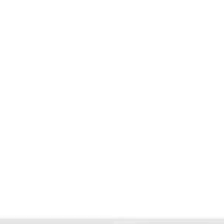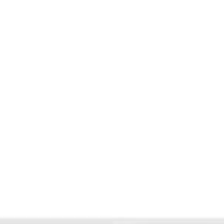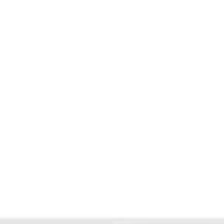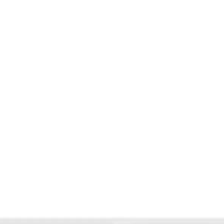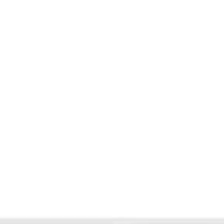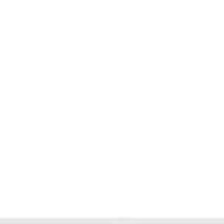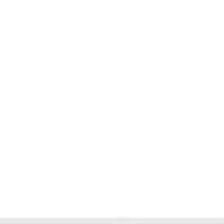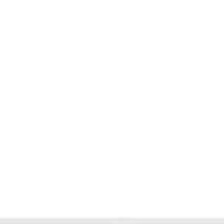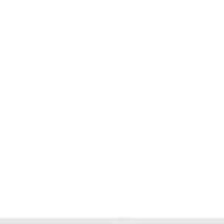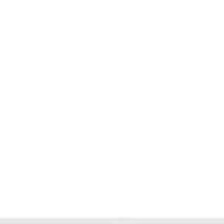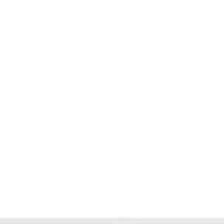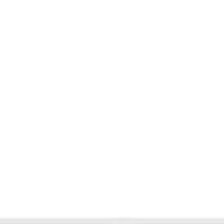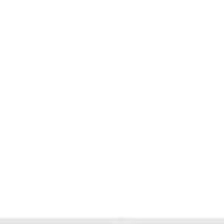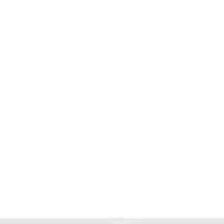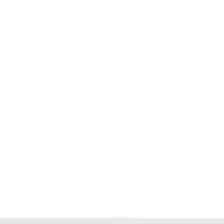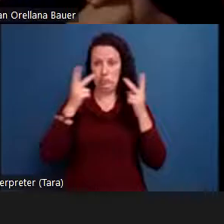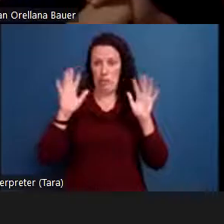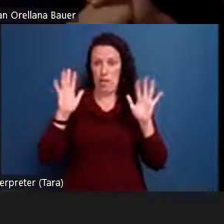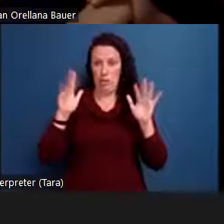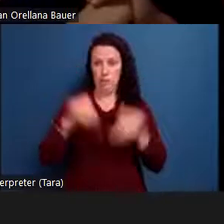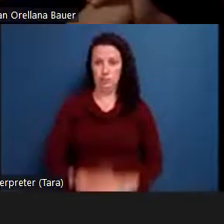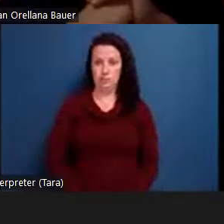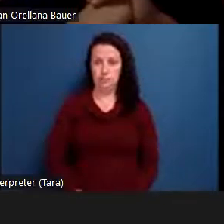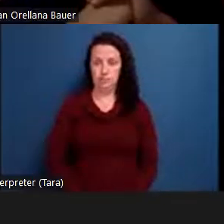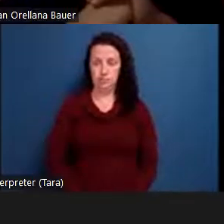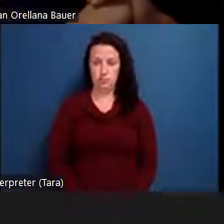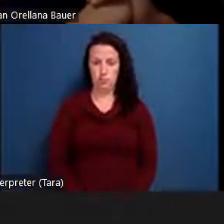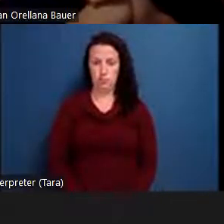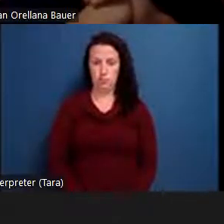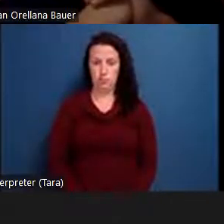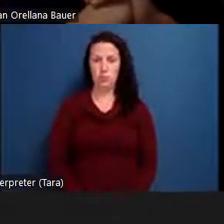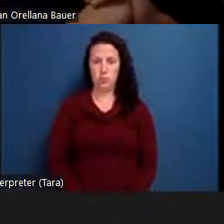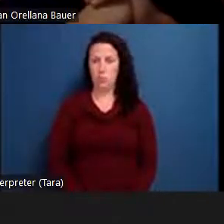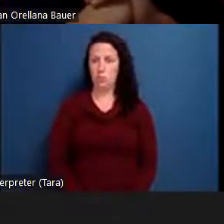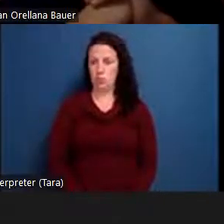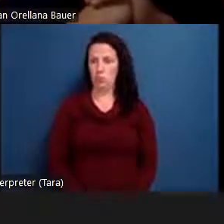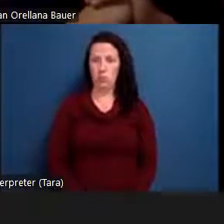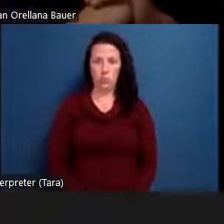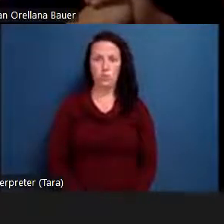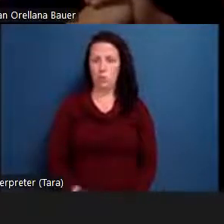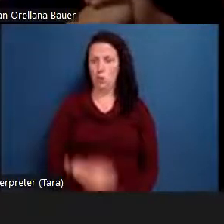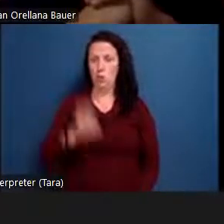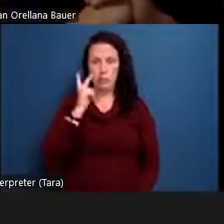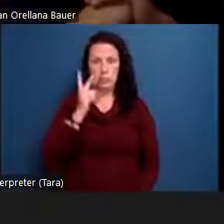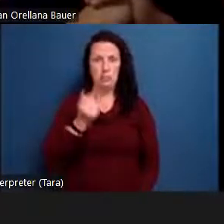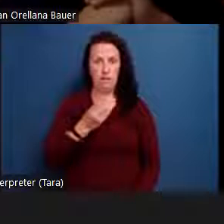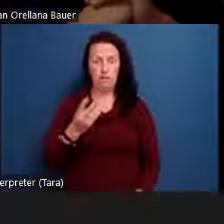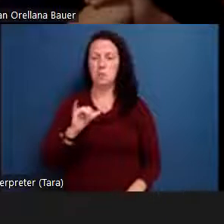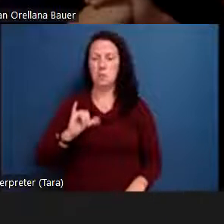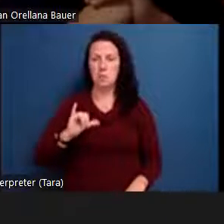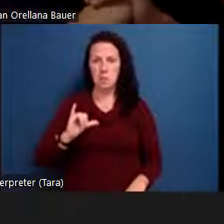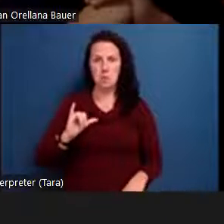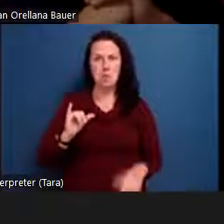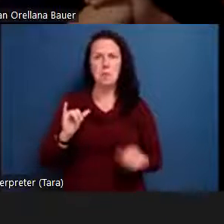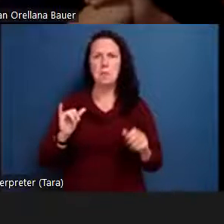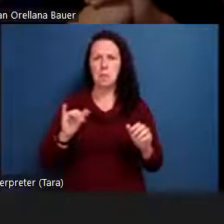strike, give me some hands. I'm seeing a couple hands. I'm seeing a few hands. Oh, you know what?